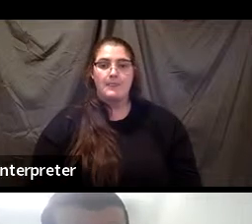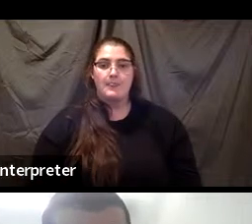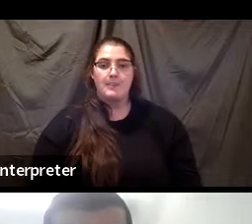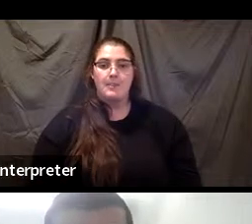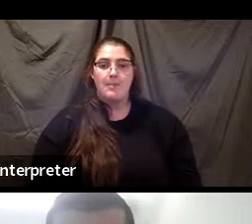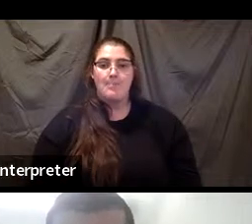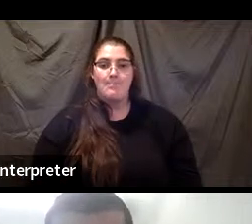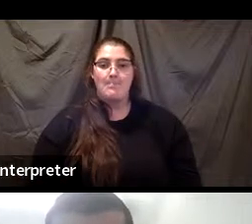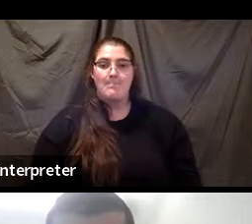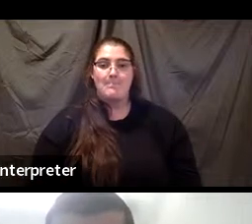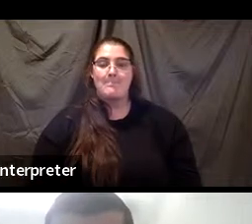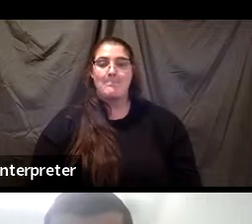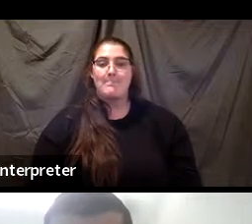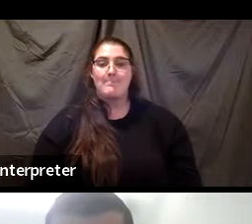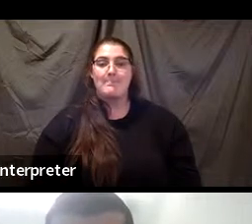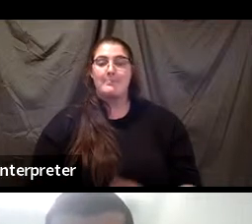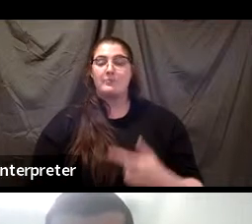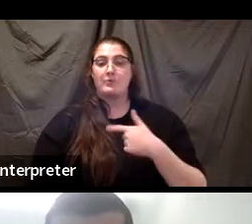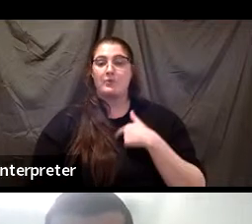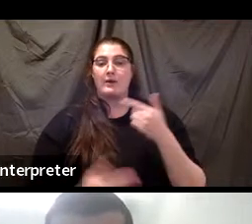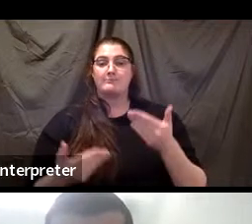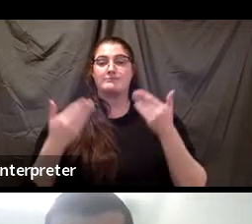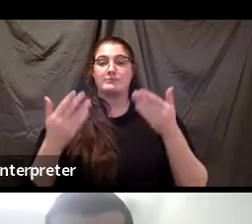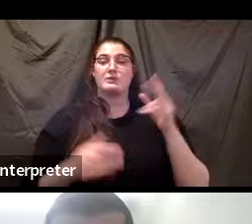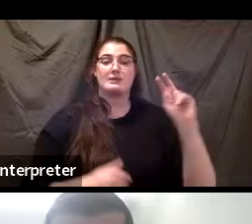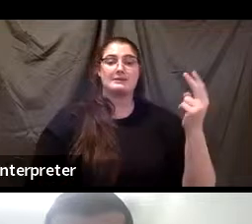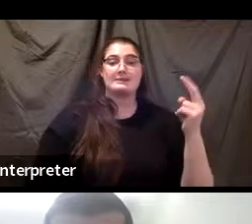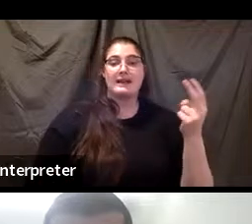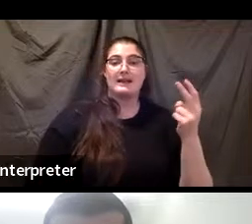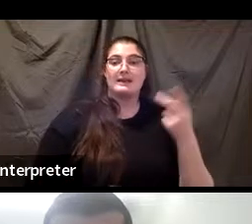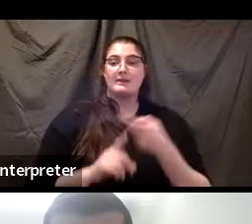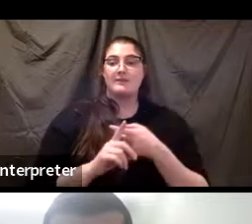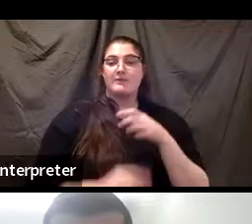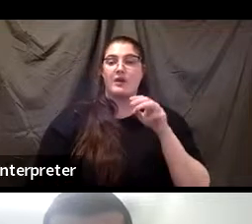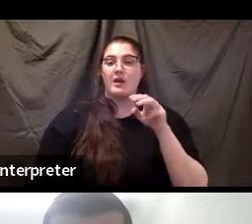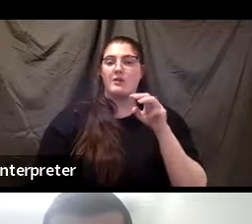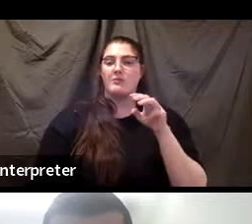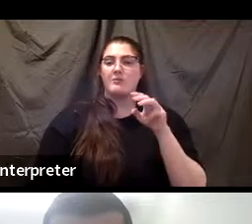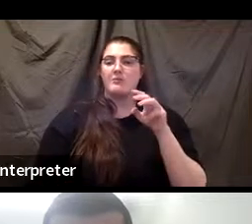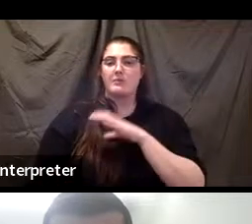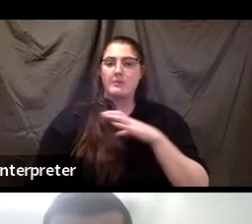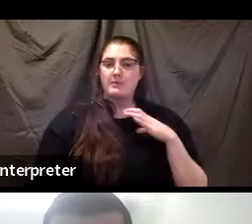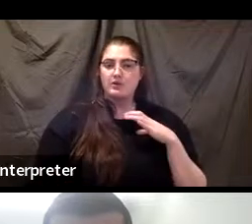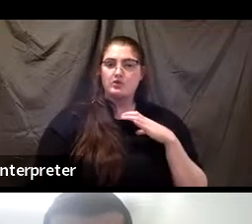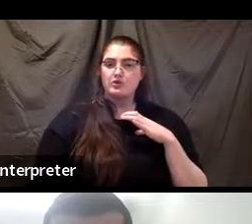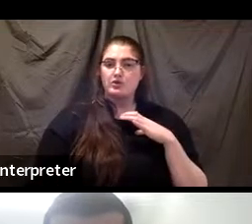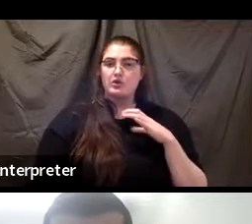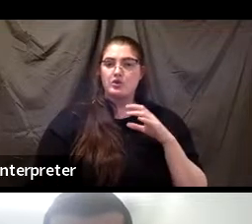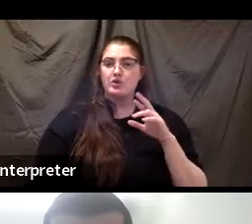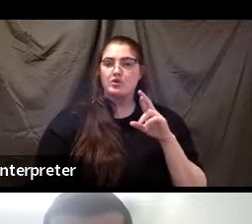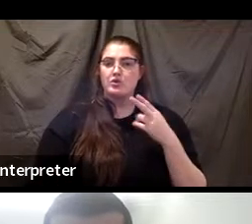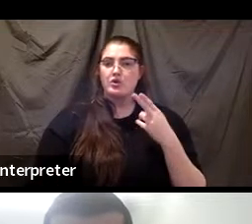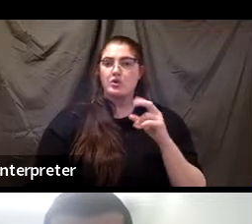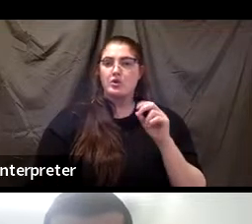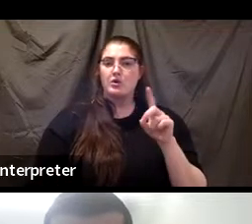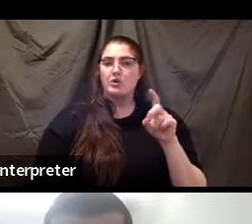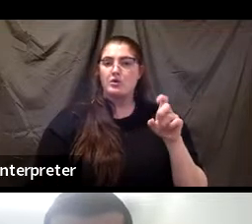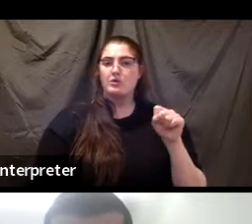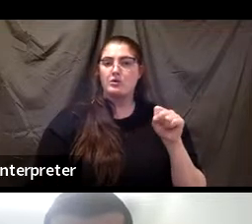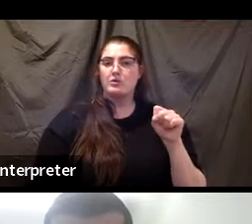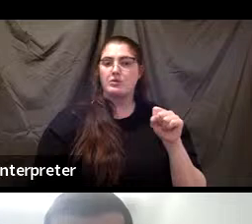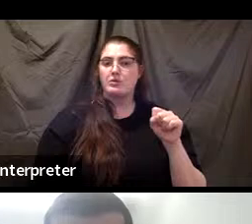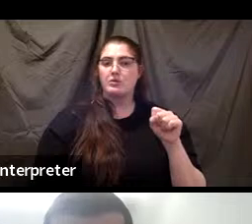So motion was on the floor by me, second by Commissioner, was that Rhodes?